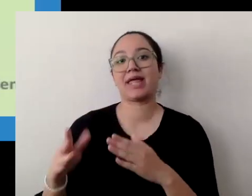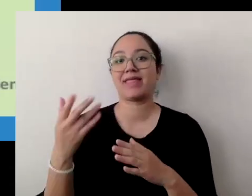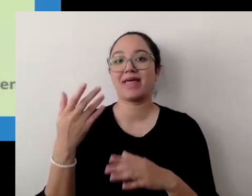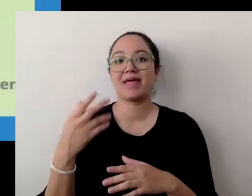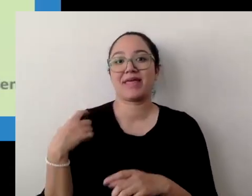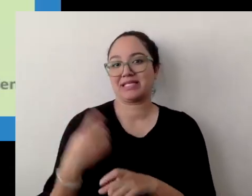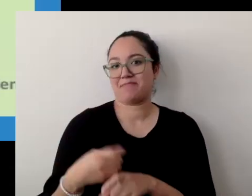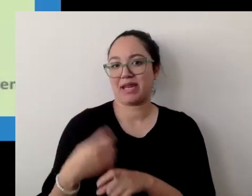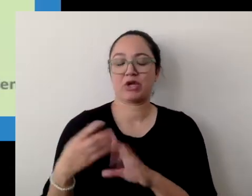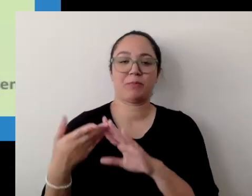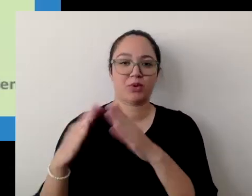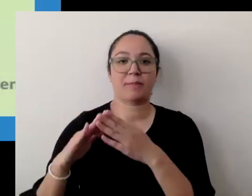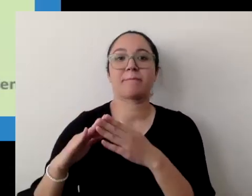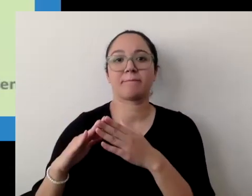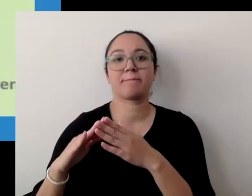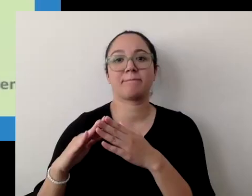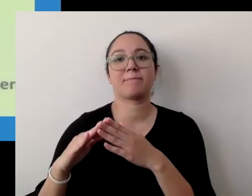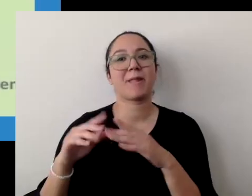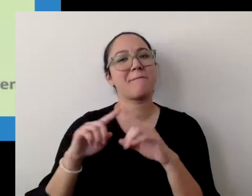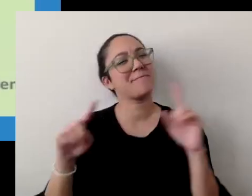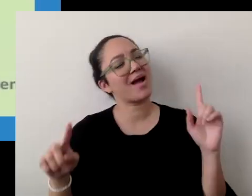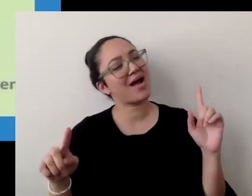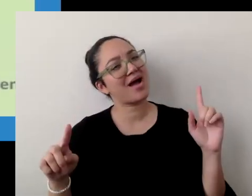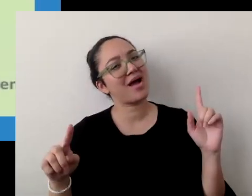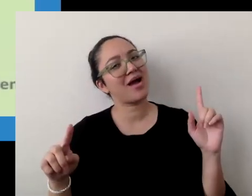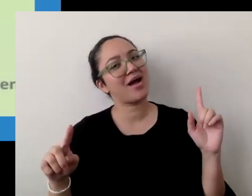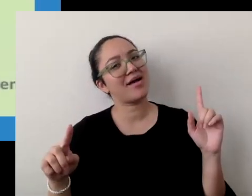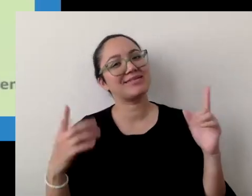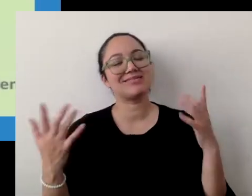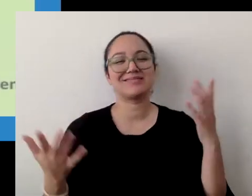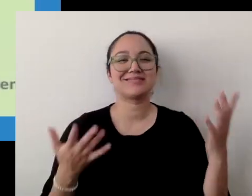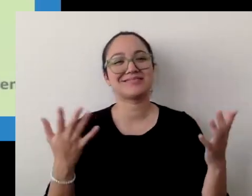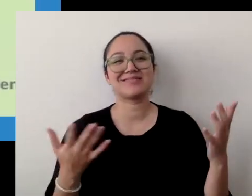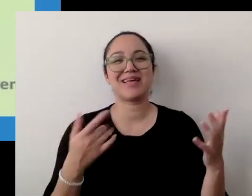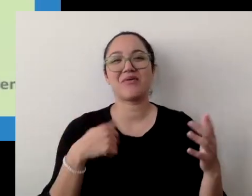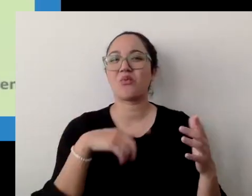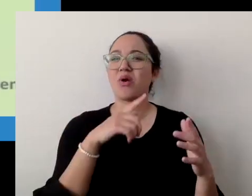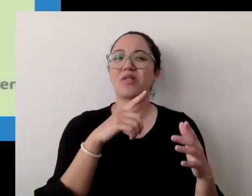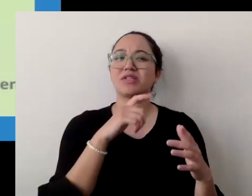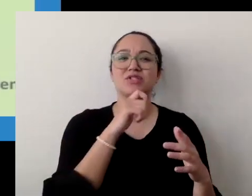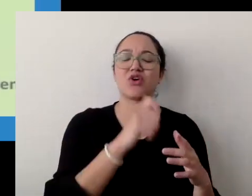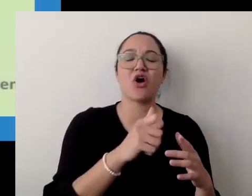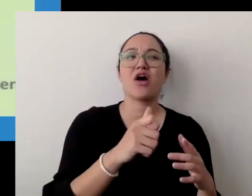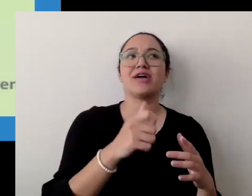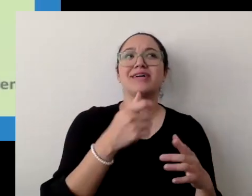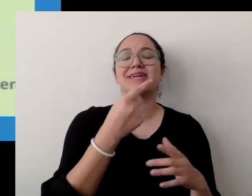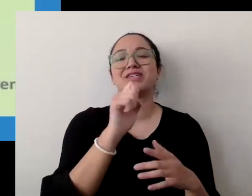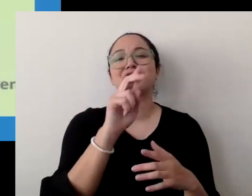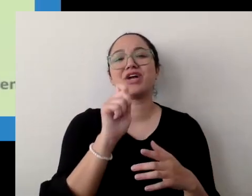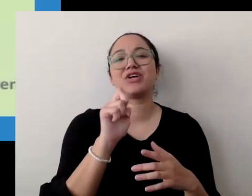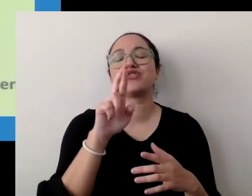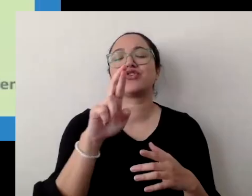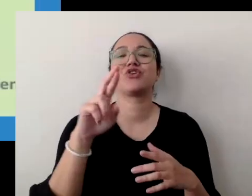community. Um, but then they run into this issue of, well, it's not gender neutral, so now let's make it